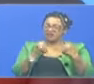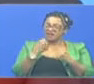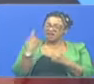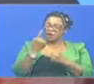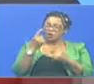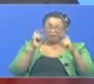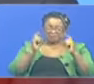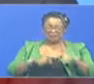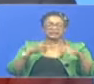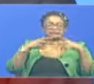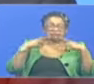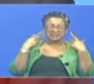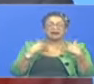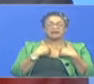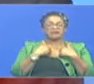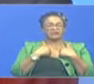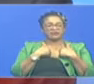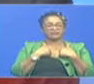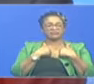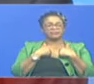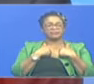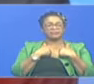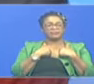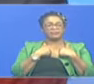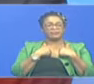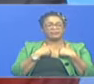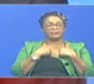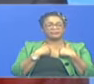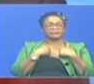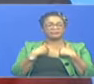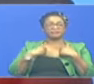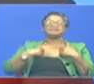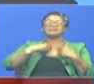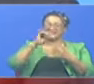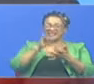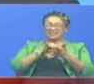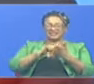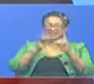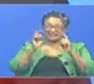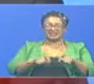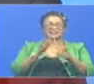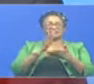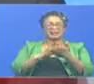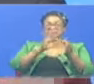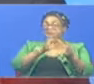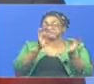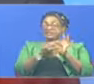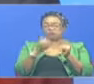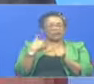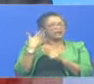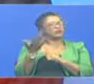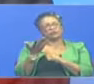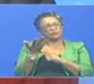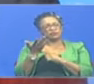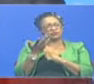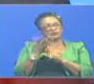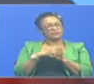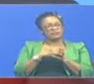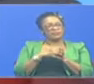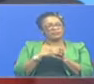wear a mask. I think that needs some interpretation. I don't know.